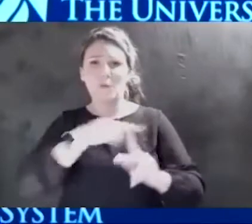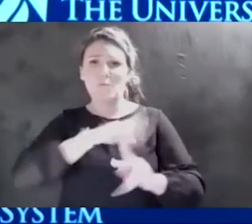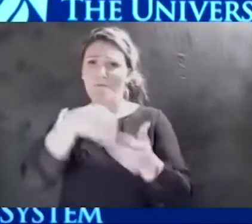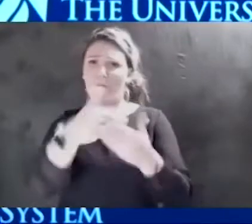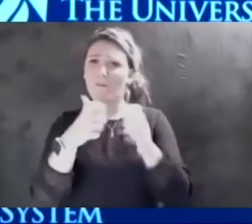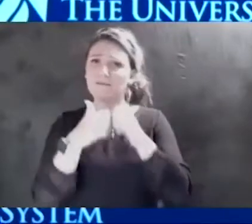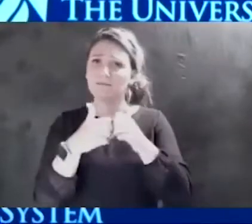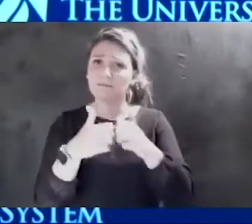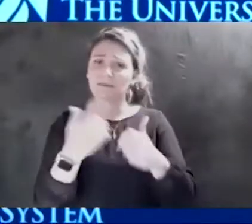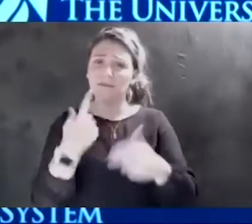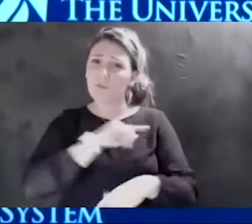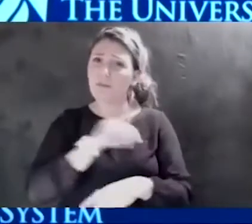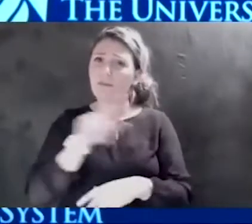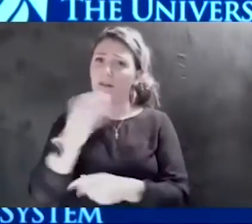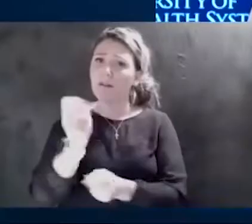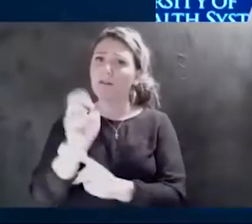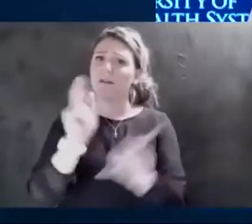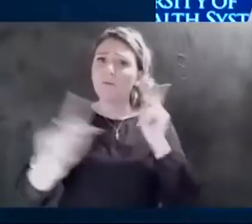people.